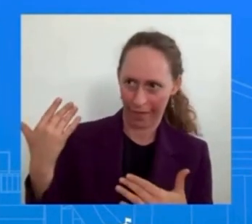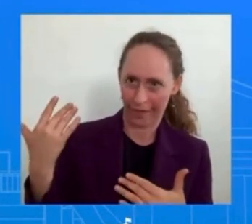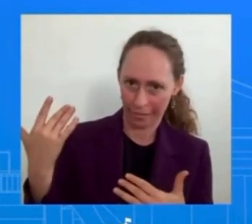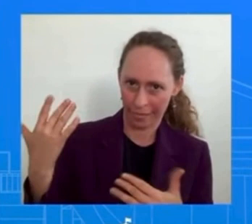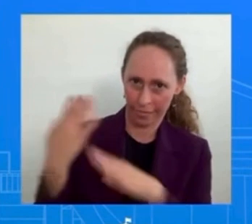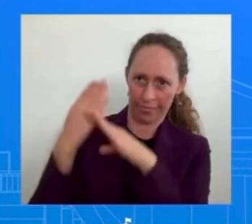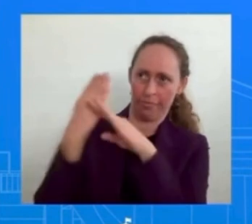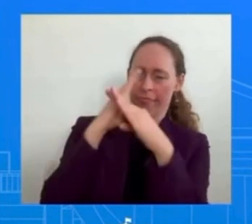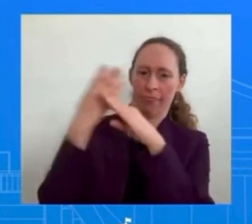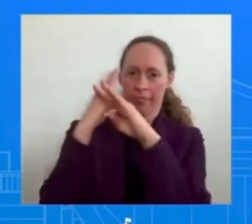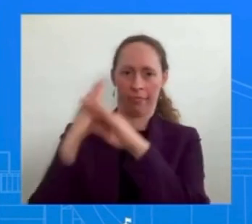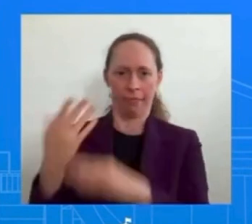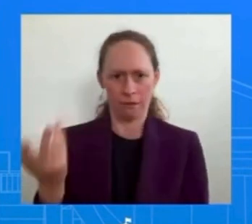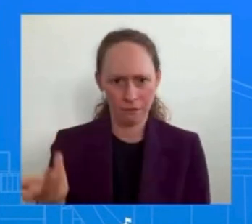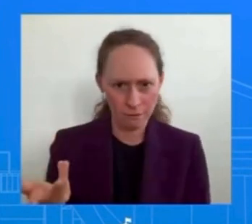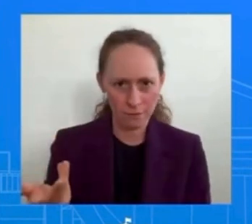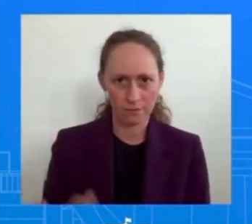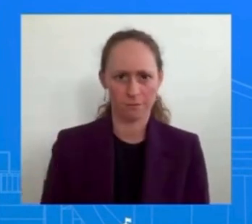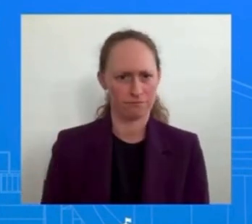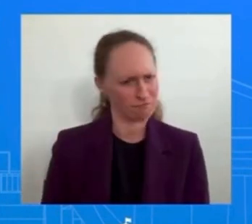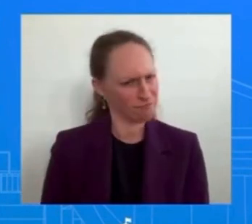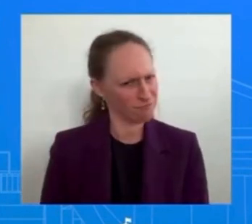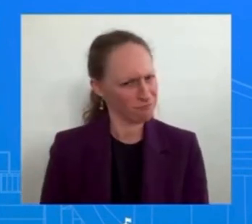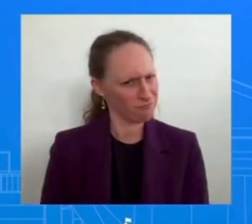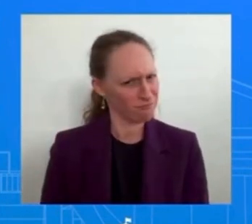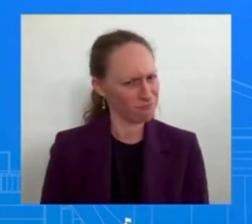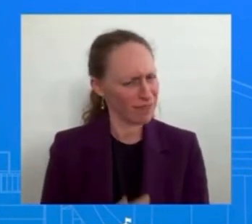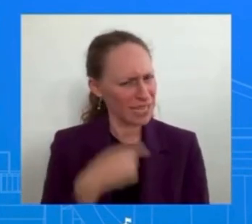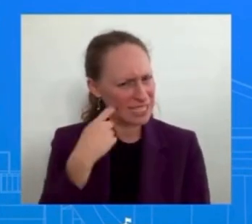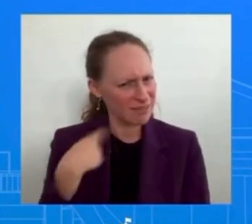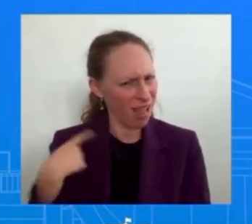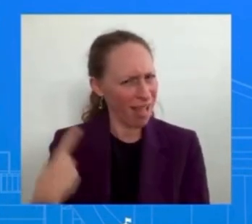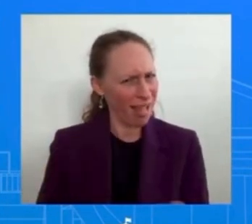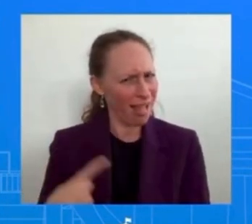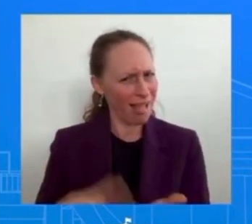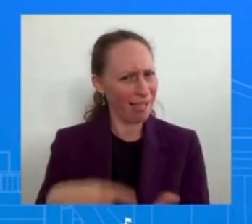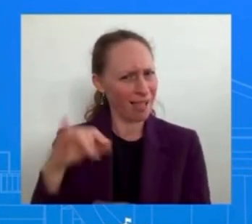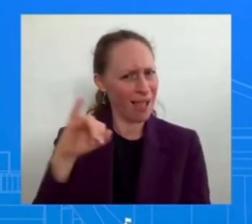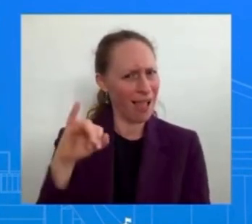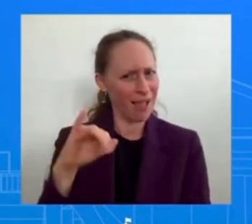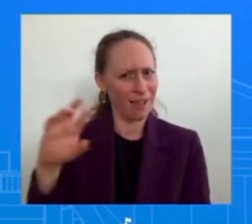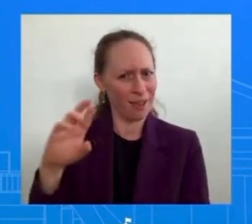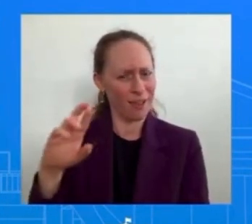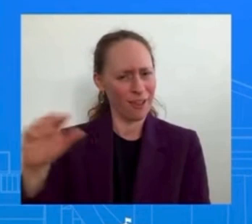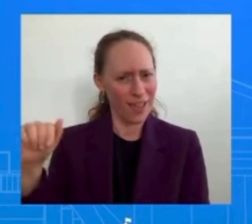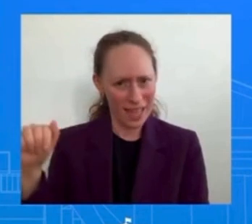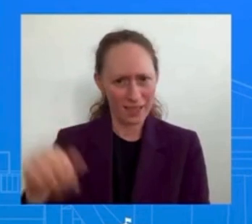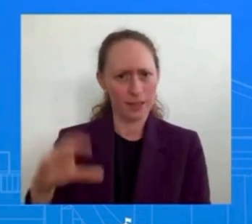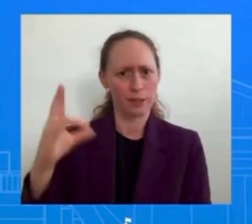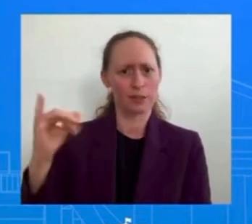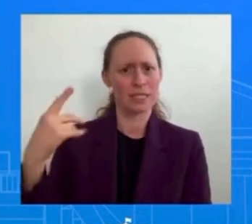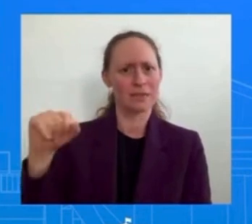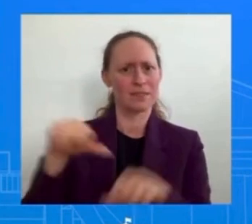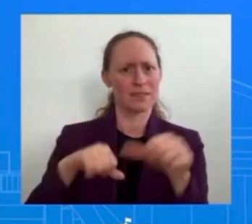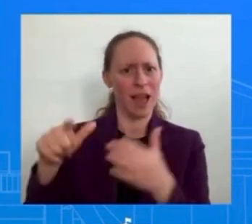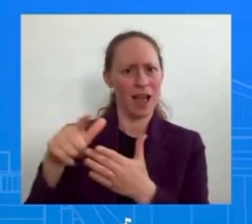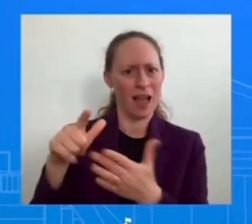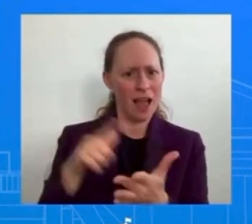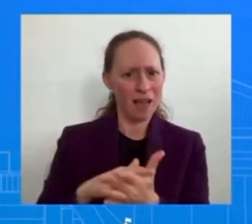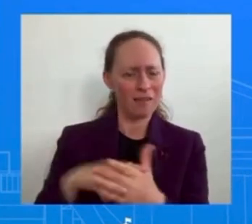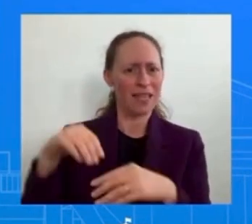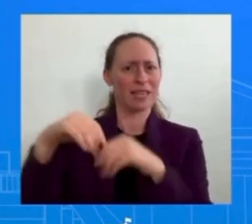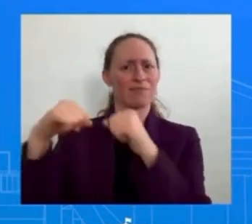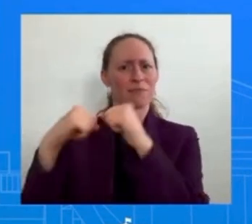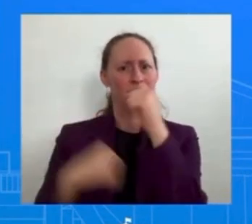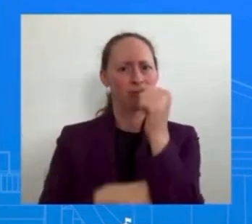about the Inflation Reduction Act. We've talked about the CHIPS and Science Act. We talked about the bipartisan infrastructure law. We heard you heard the president in